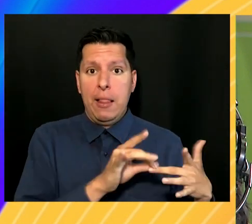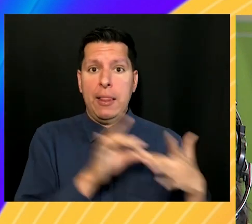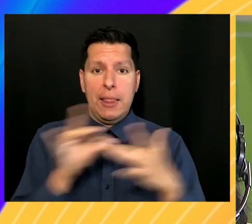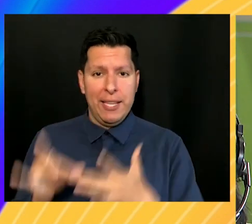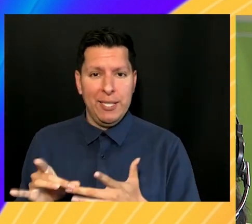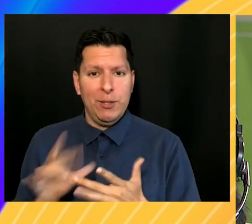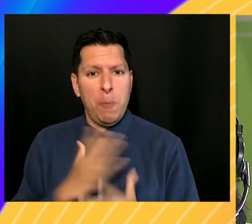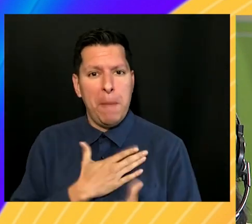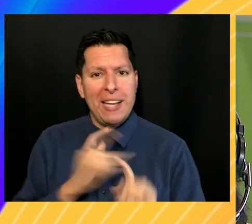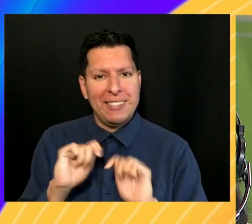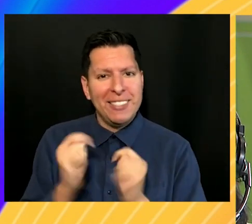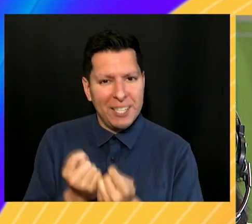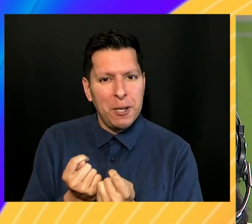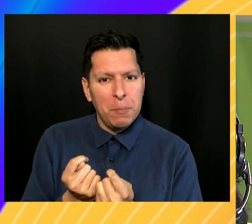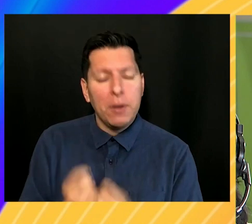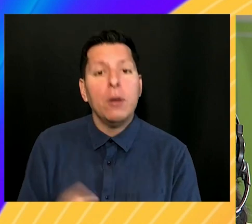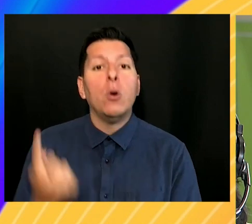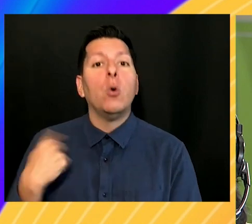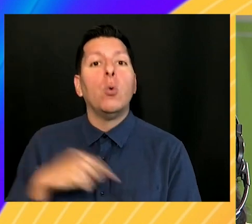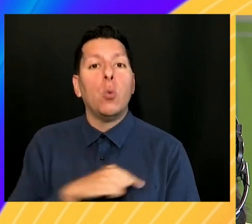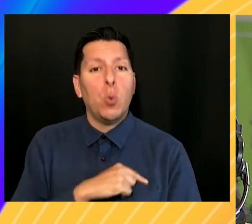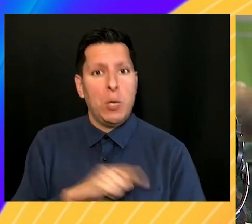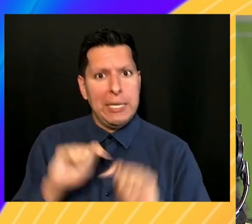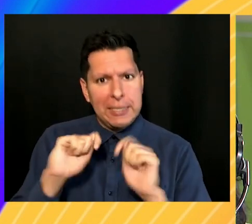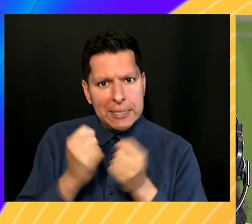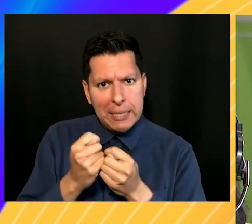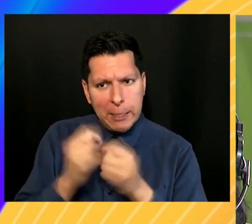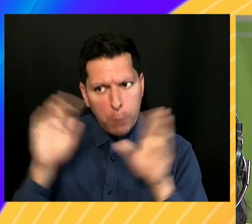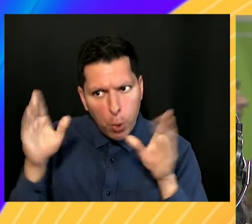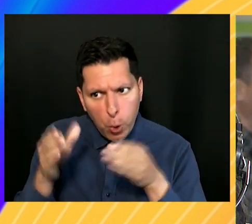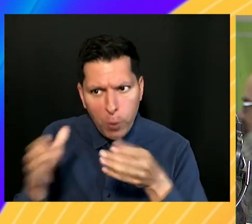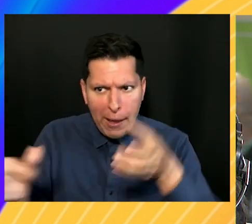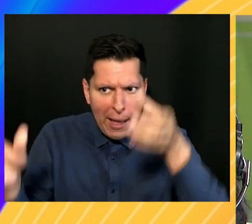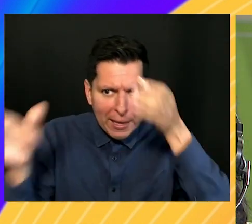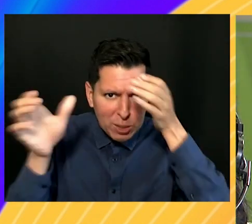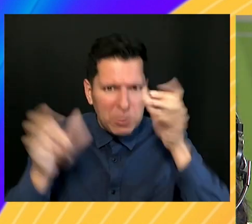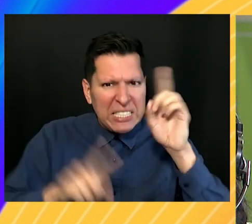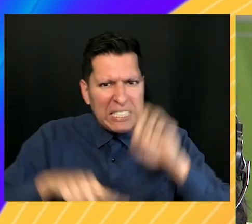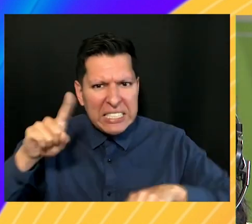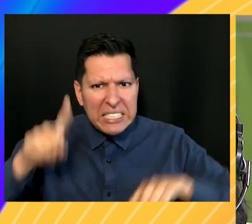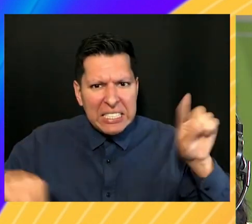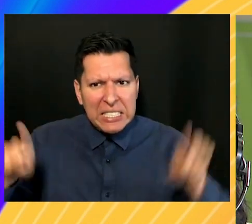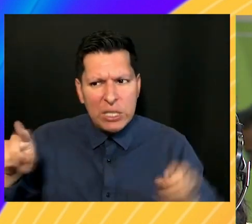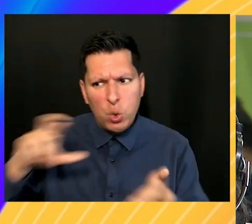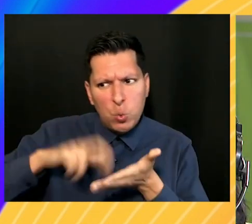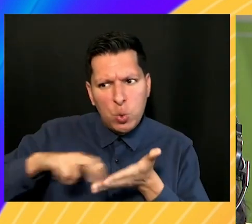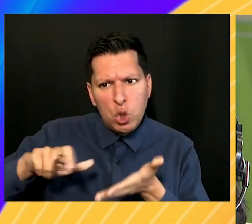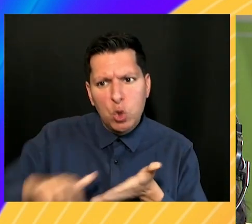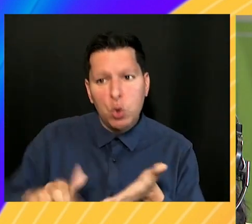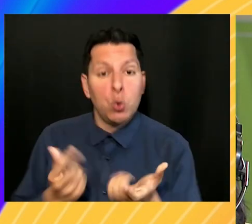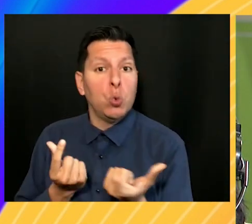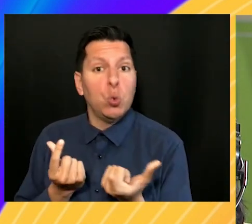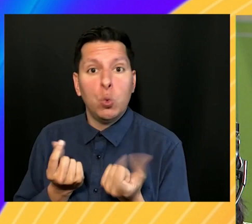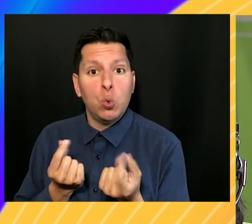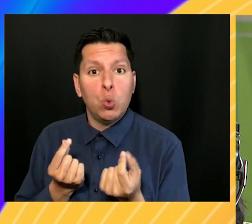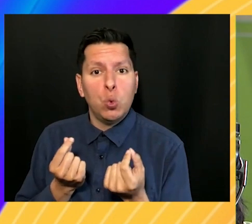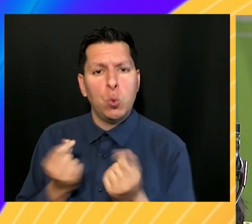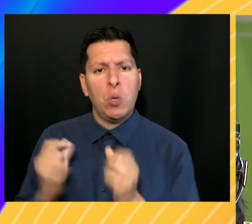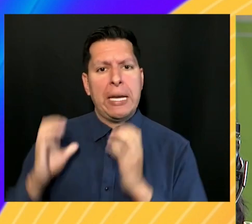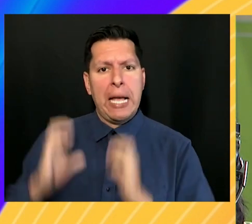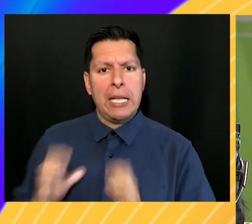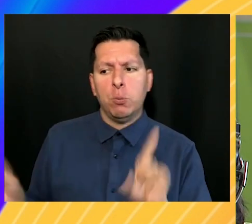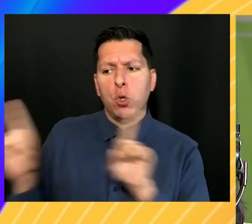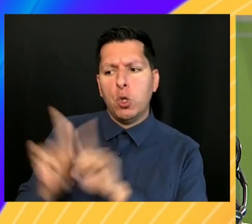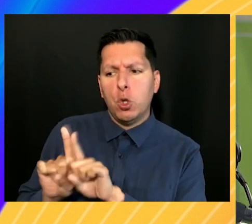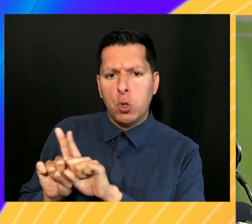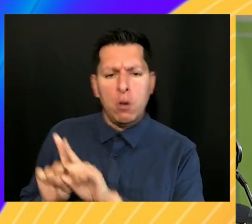So my team is a team of subject matter experts in various research domains. And what we do is we work with customers who say, hey, I want